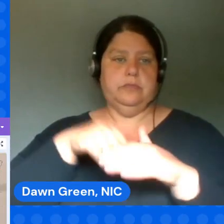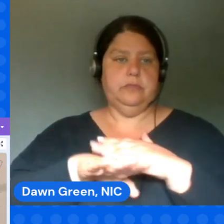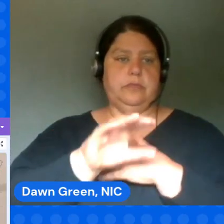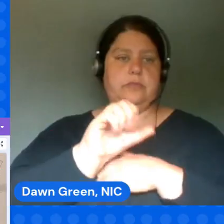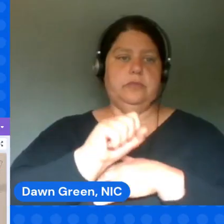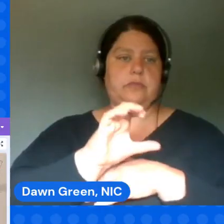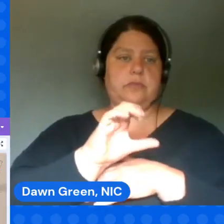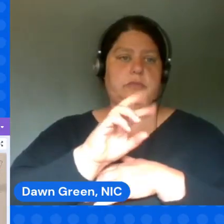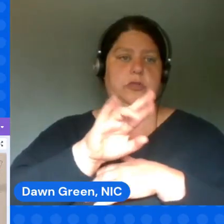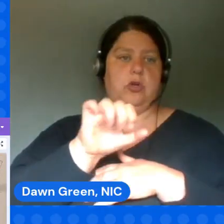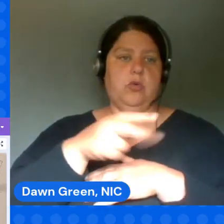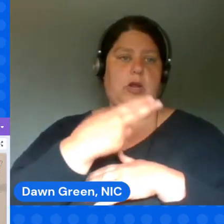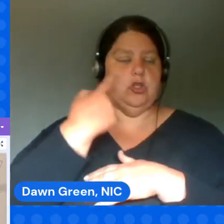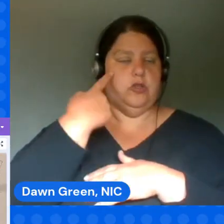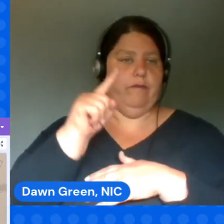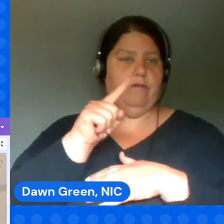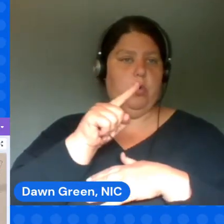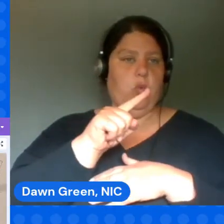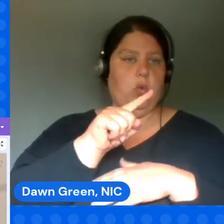stage.